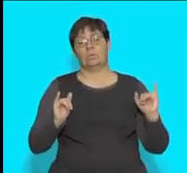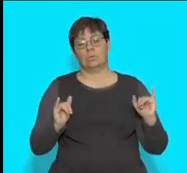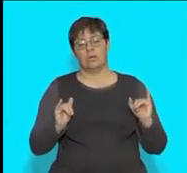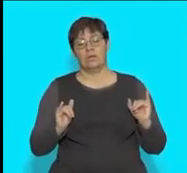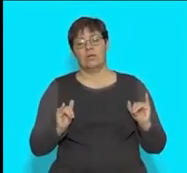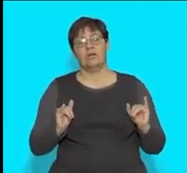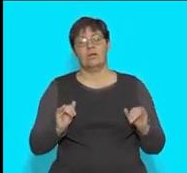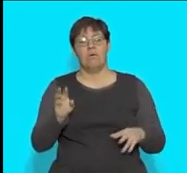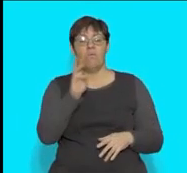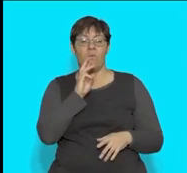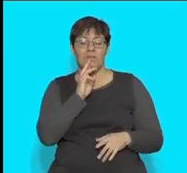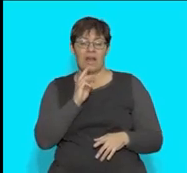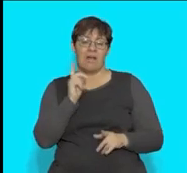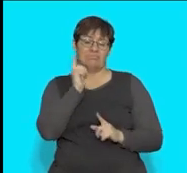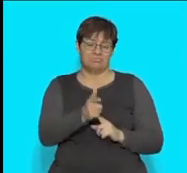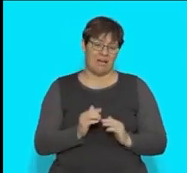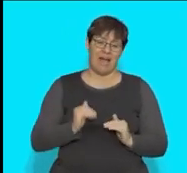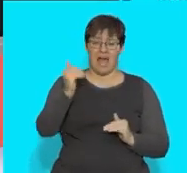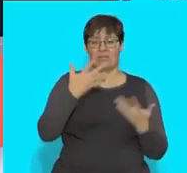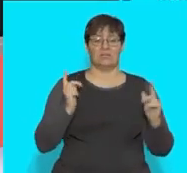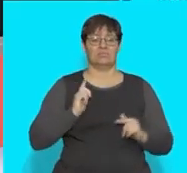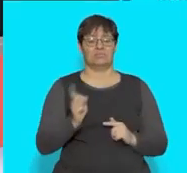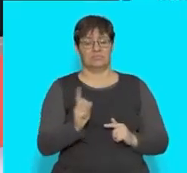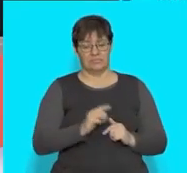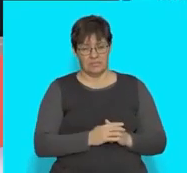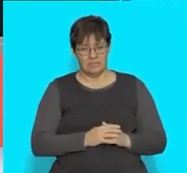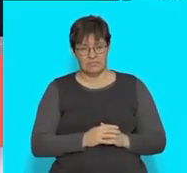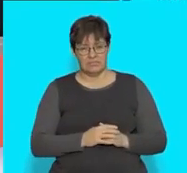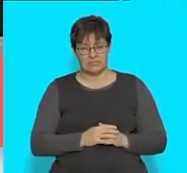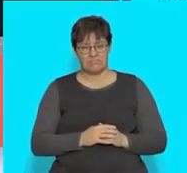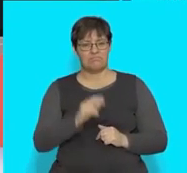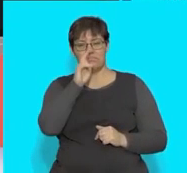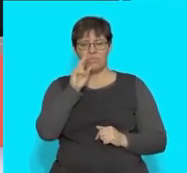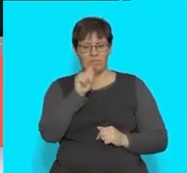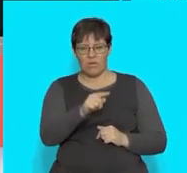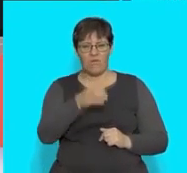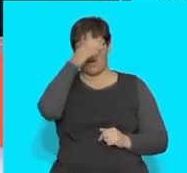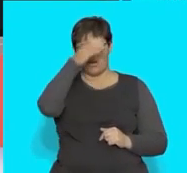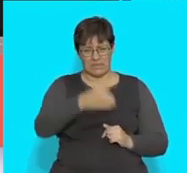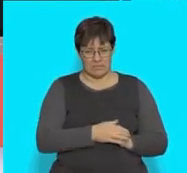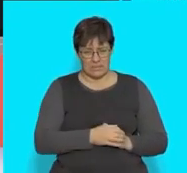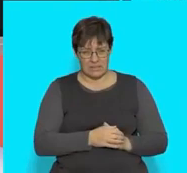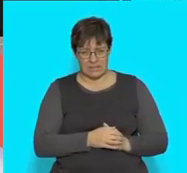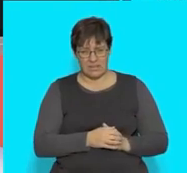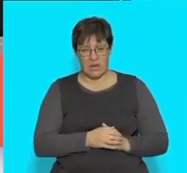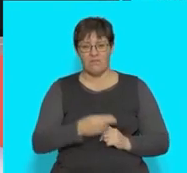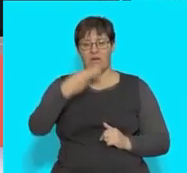higher concentration of urine. What are we looking at? We're looking at this concept